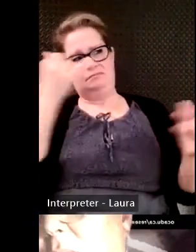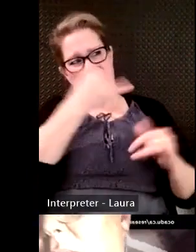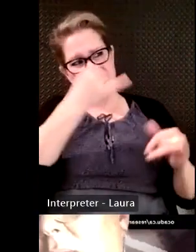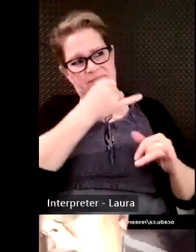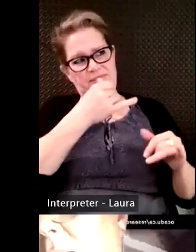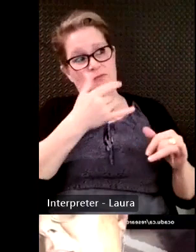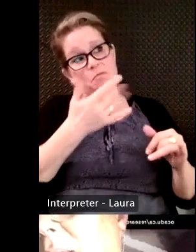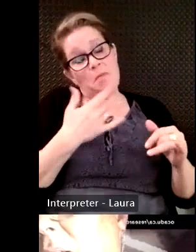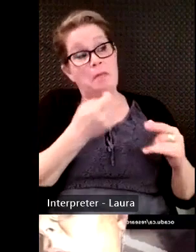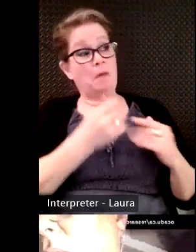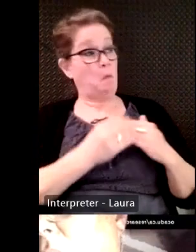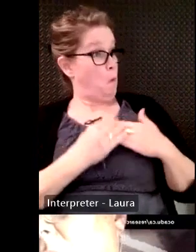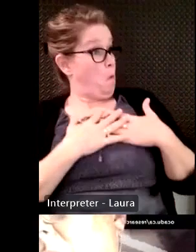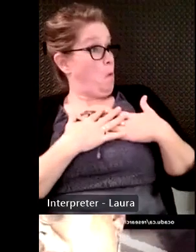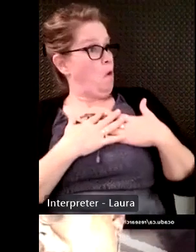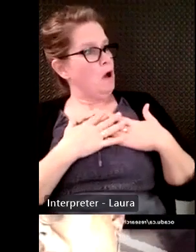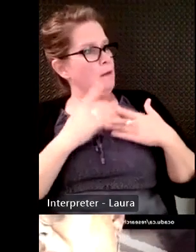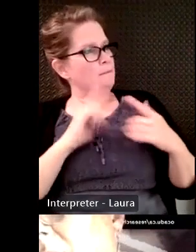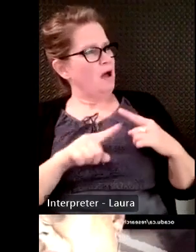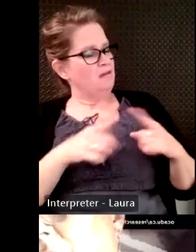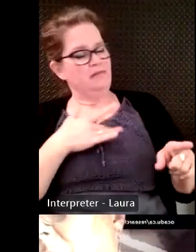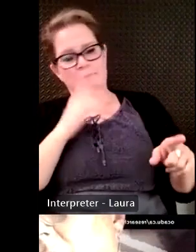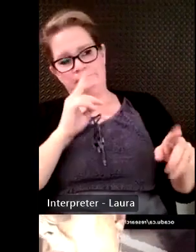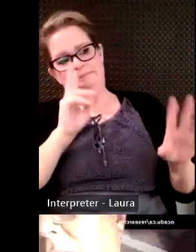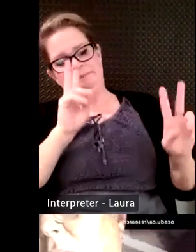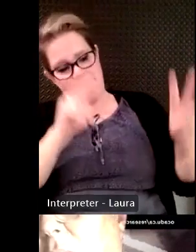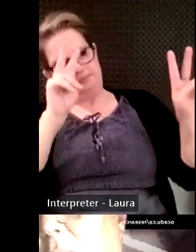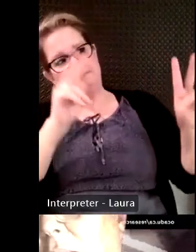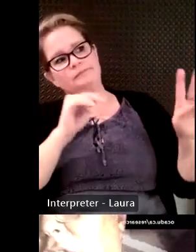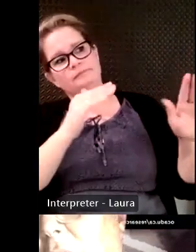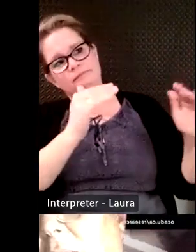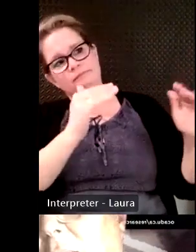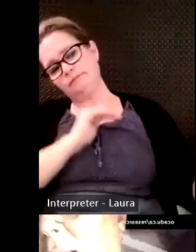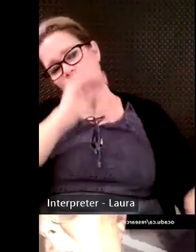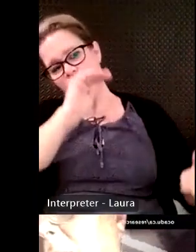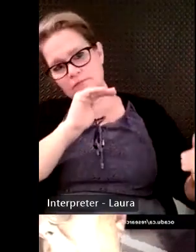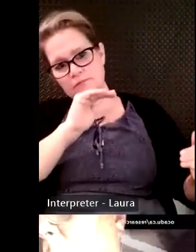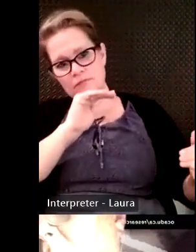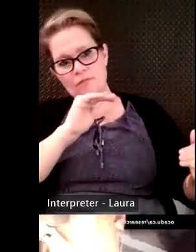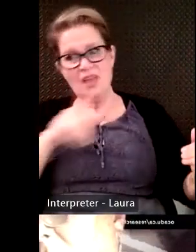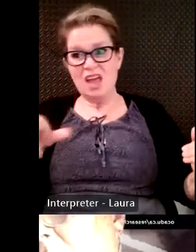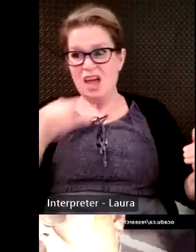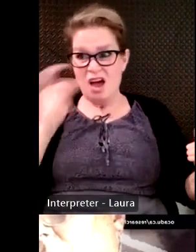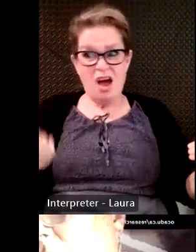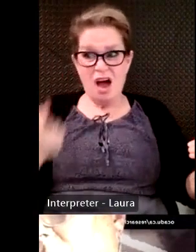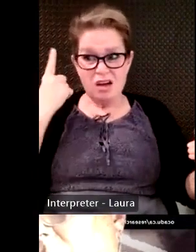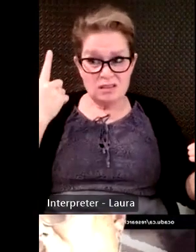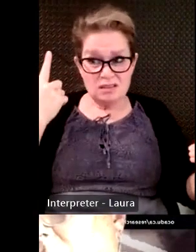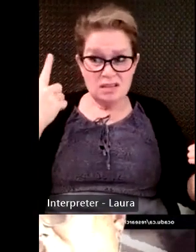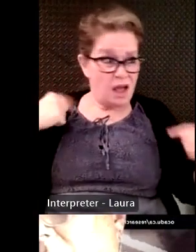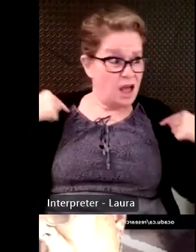and gross. They don't know any disabled history and are still running the shit the exact same way that makes or forces most of us to